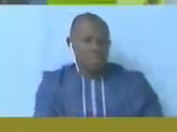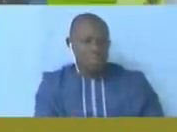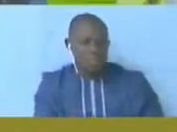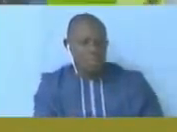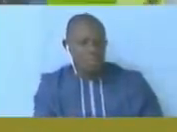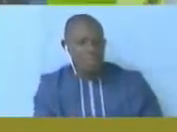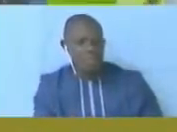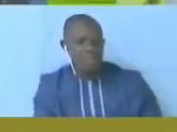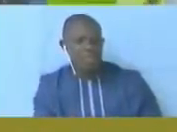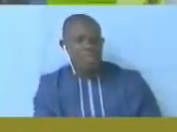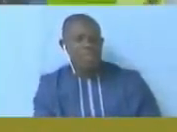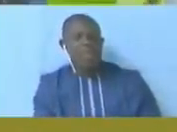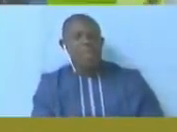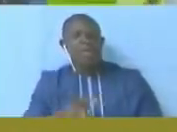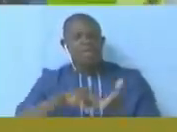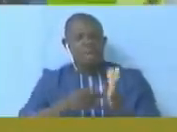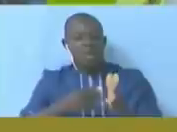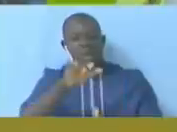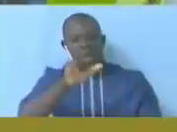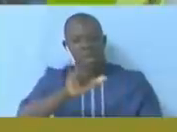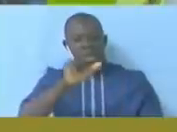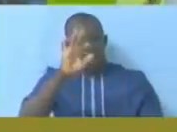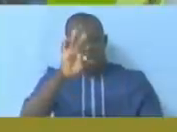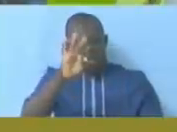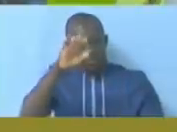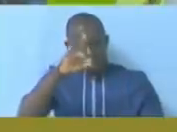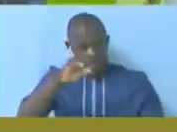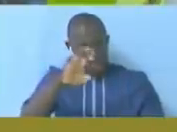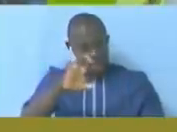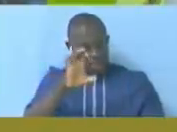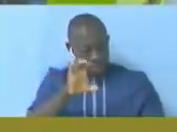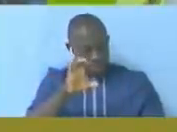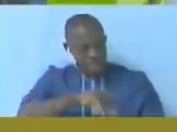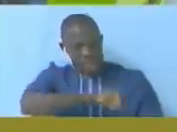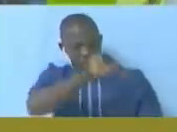government. I'm referring to the AFPRC, APRC